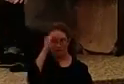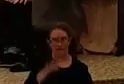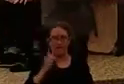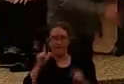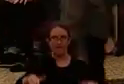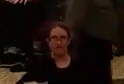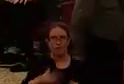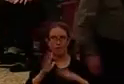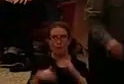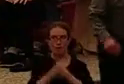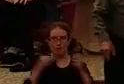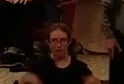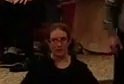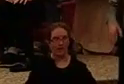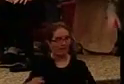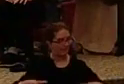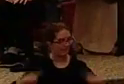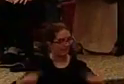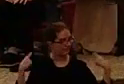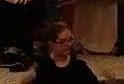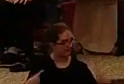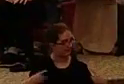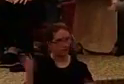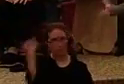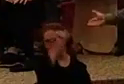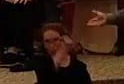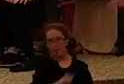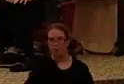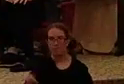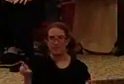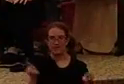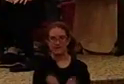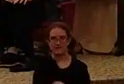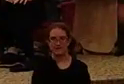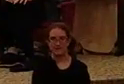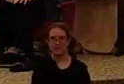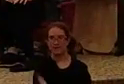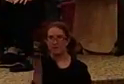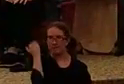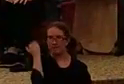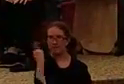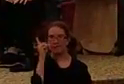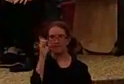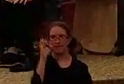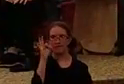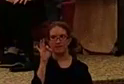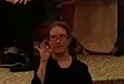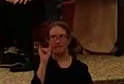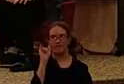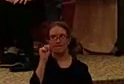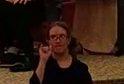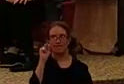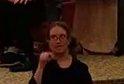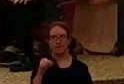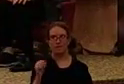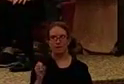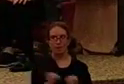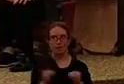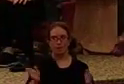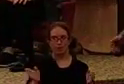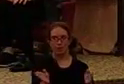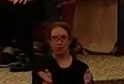all of his life in sin. He had always been the same. His past was defining him. He was getting close